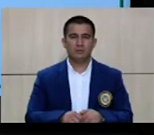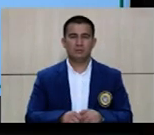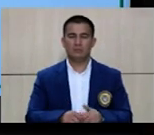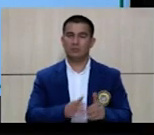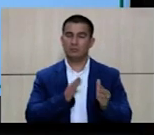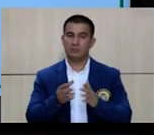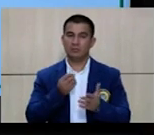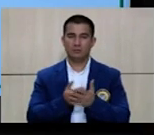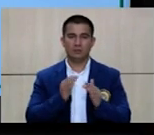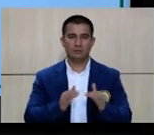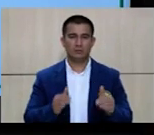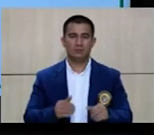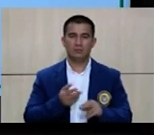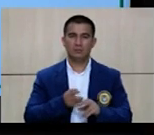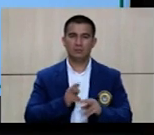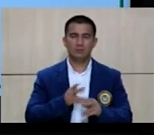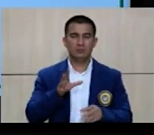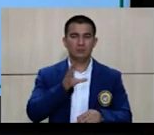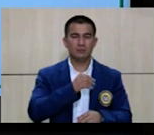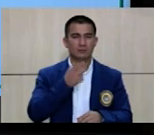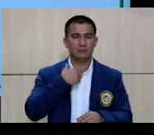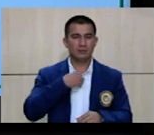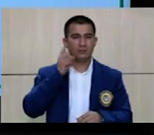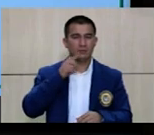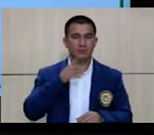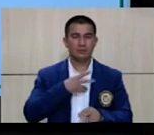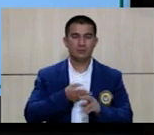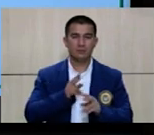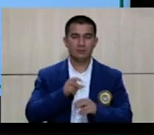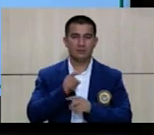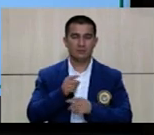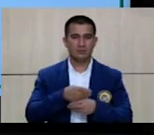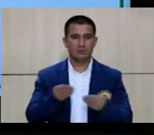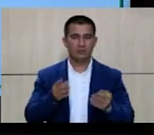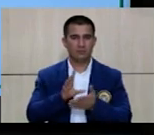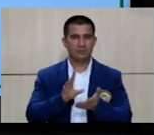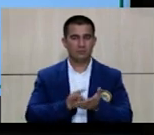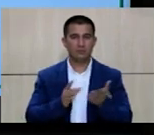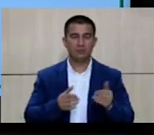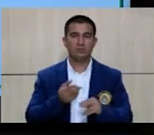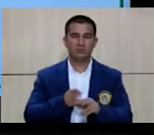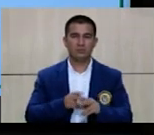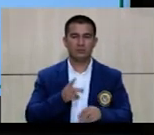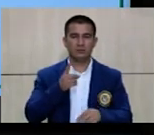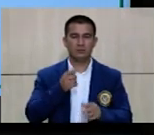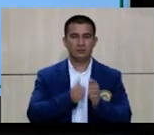Endi hurmatli o'quvchilar, mustahkamlash uchun topshiriqlarni yozib oling. Darslikning